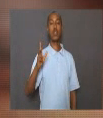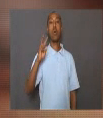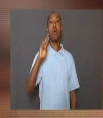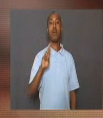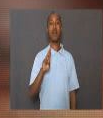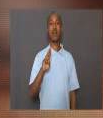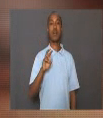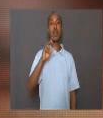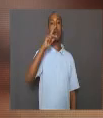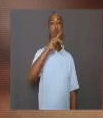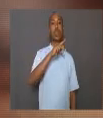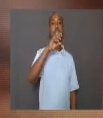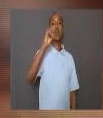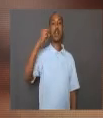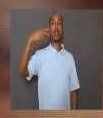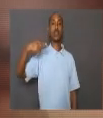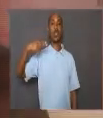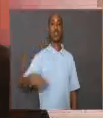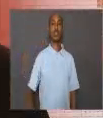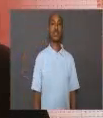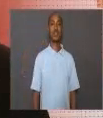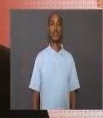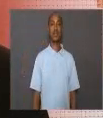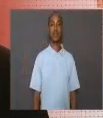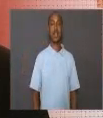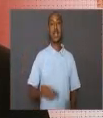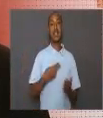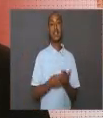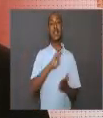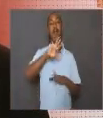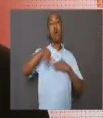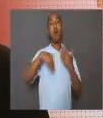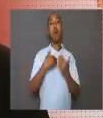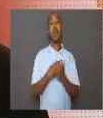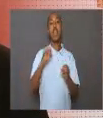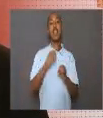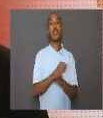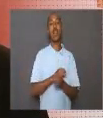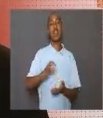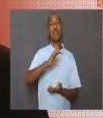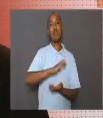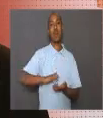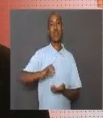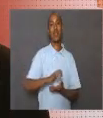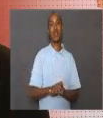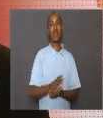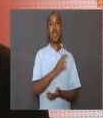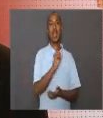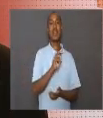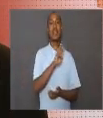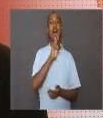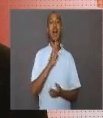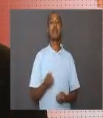or potassium hydroxide. These are all inorganic compounds, and there